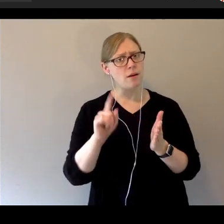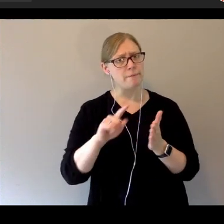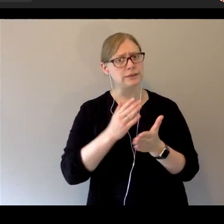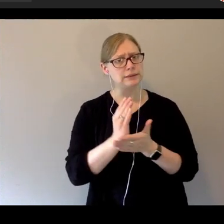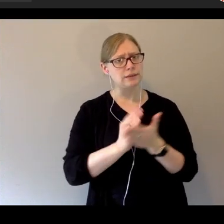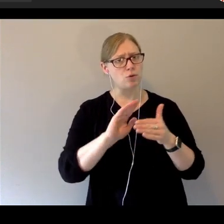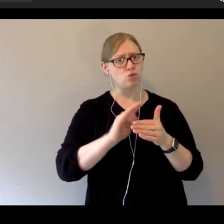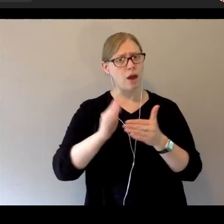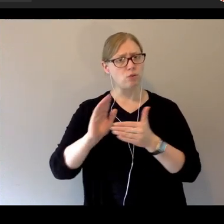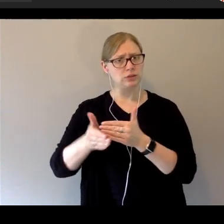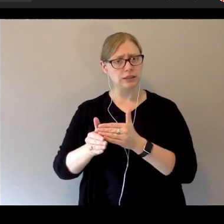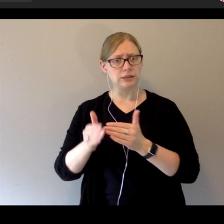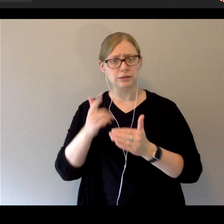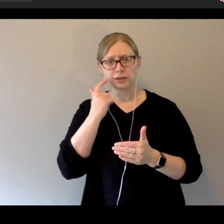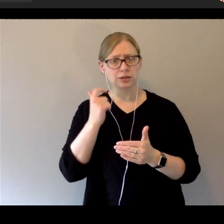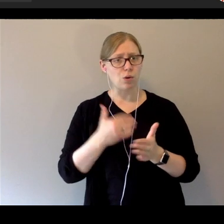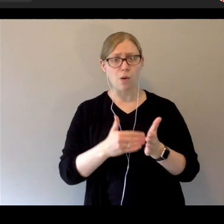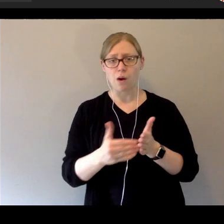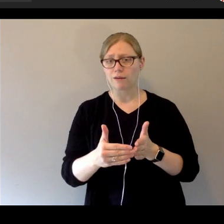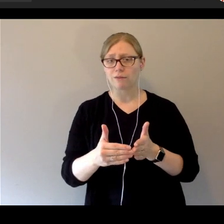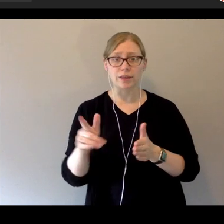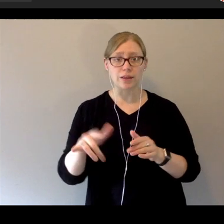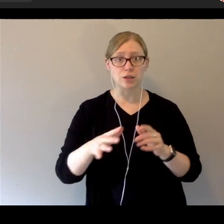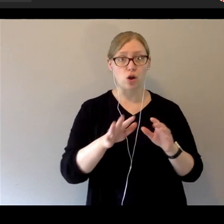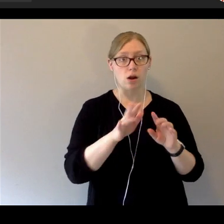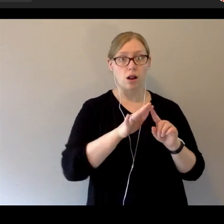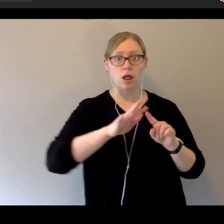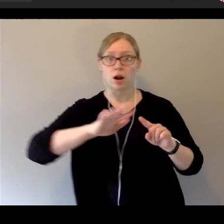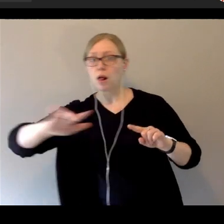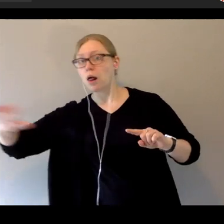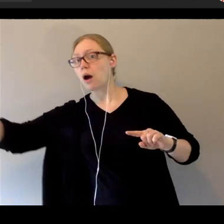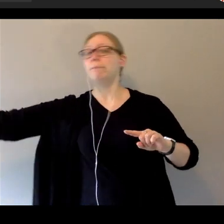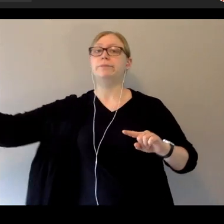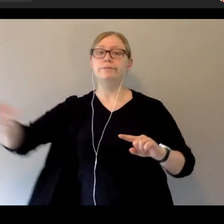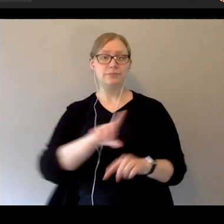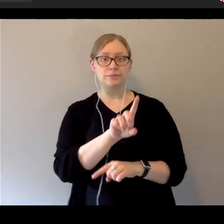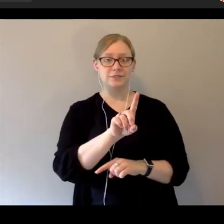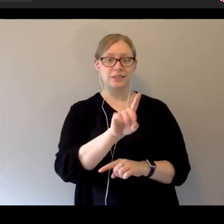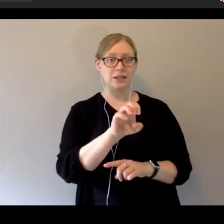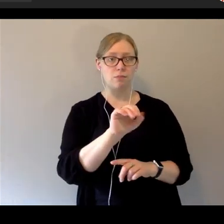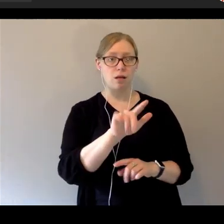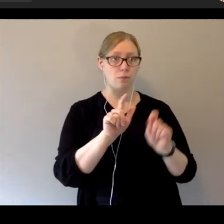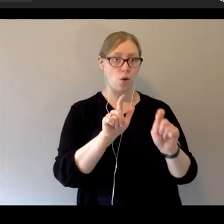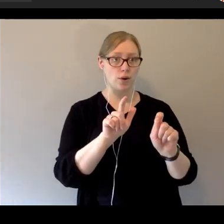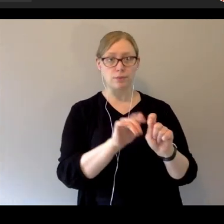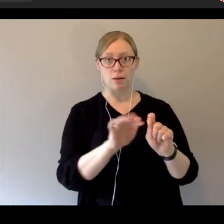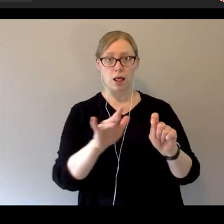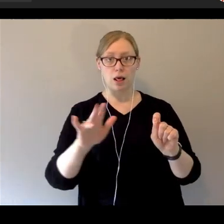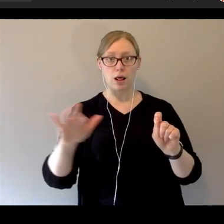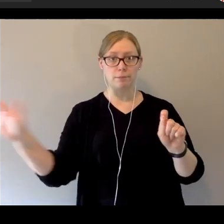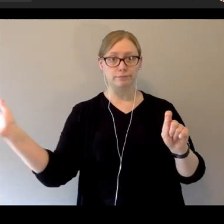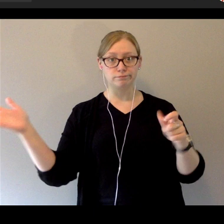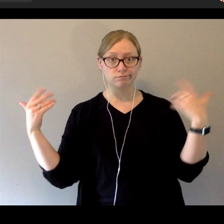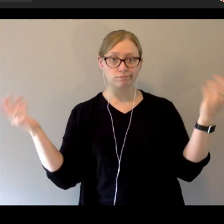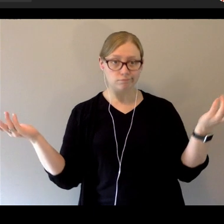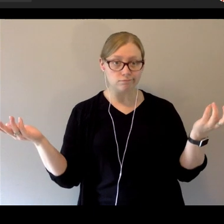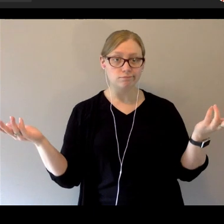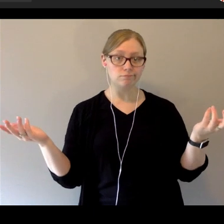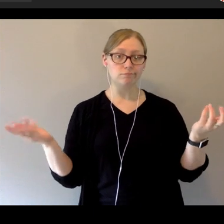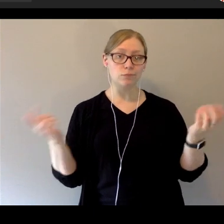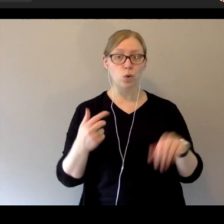usually, because many times these are long decimal numbers. And so when using sine, cosine, and